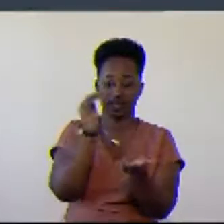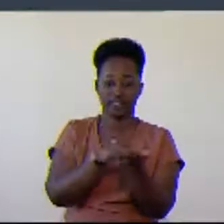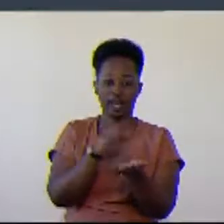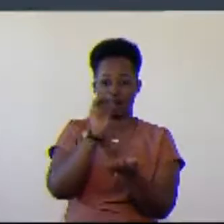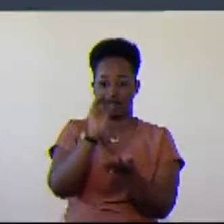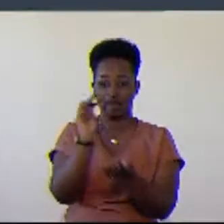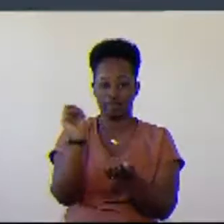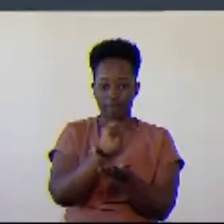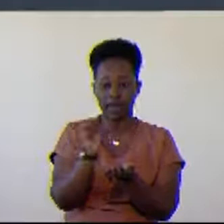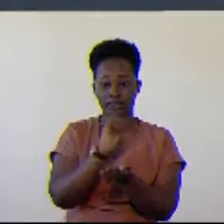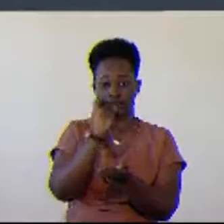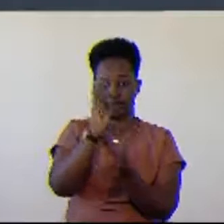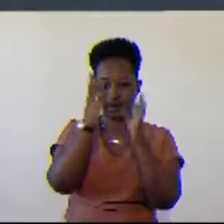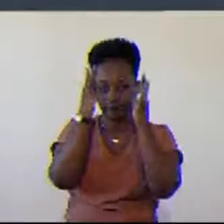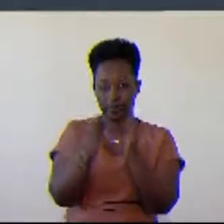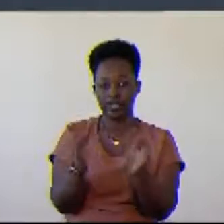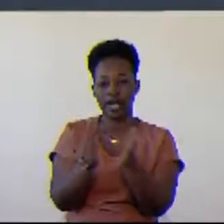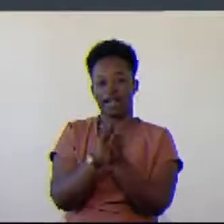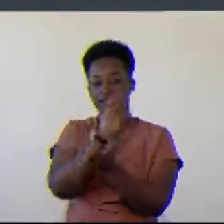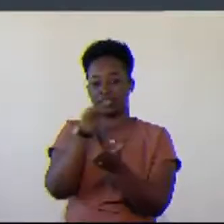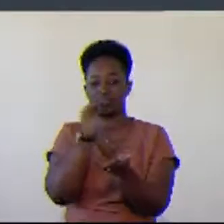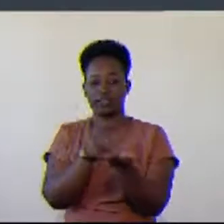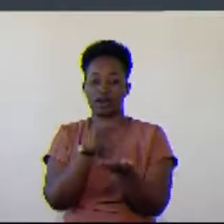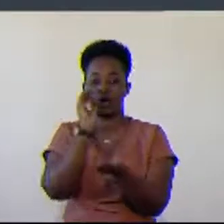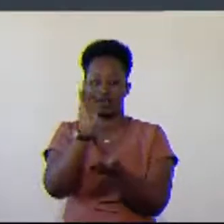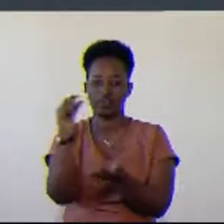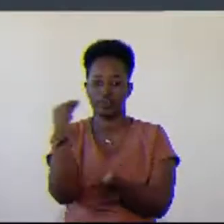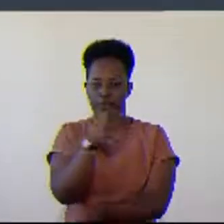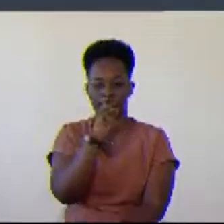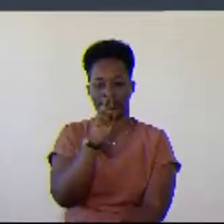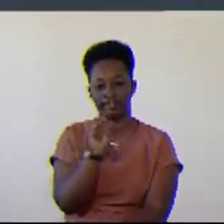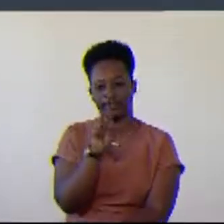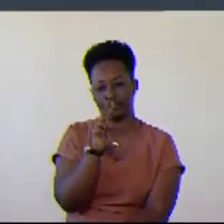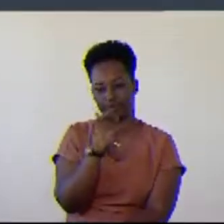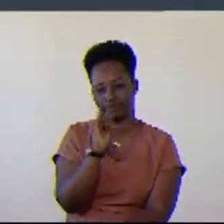of mass of a body and center of gravity. Talk about them.